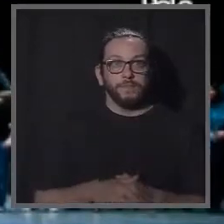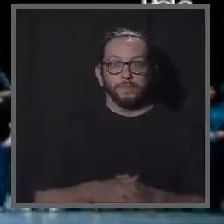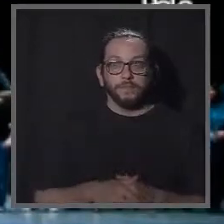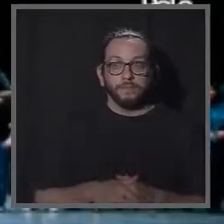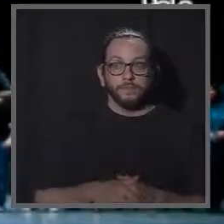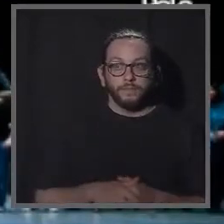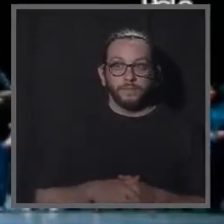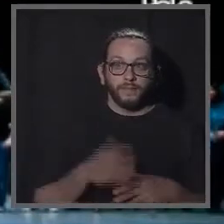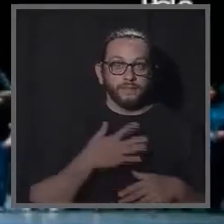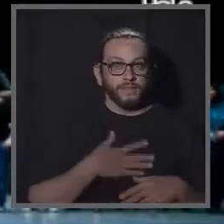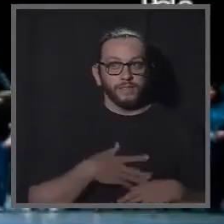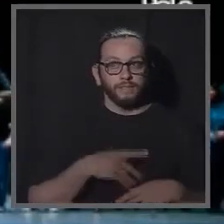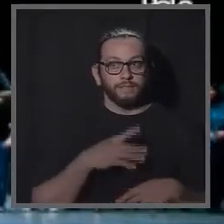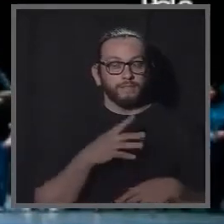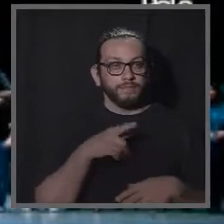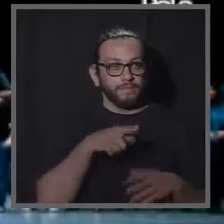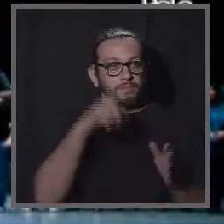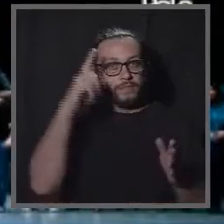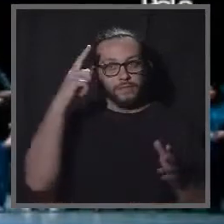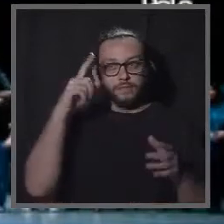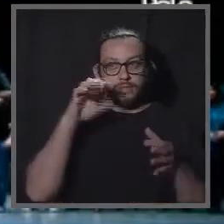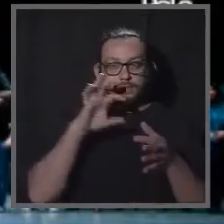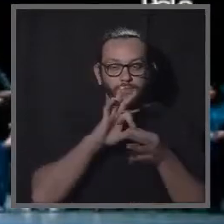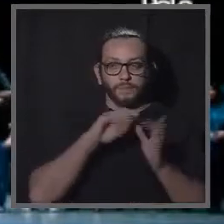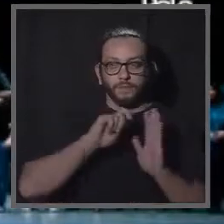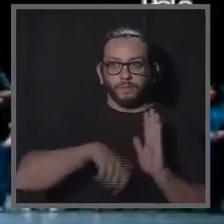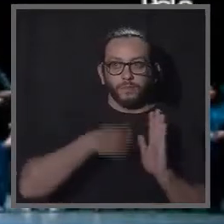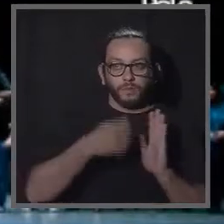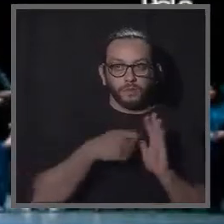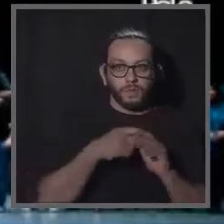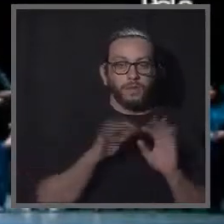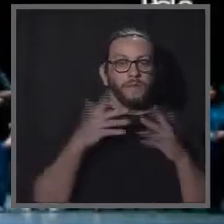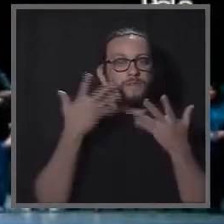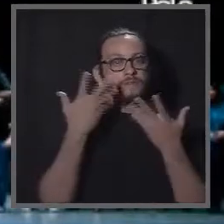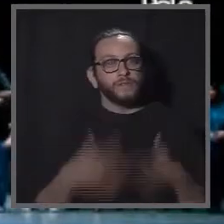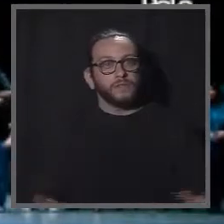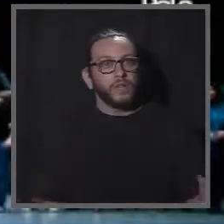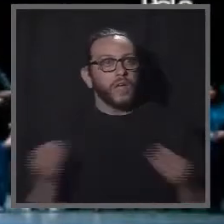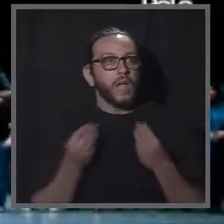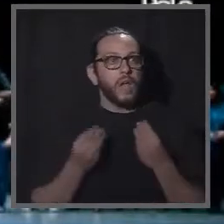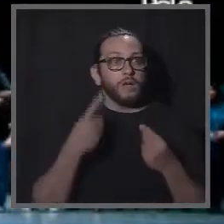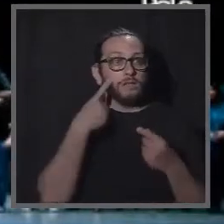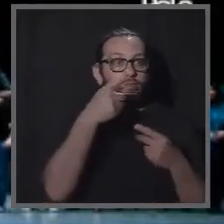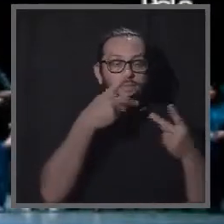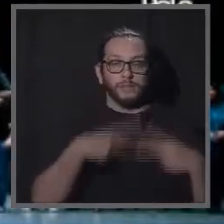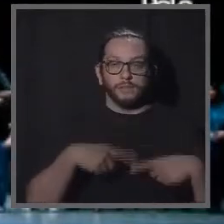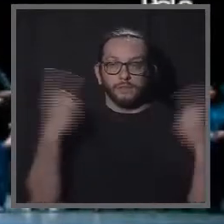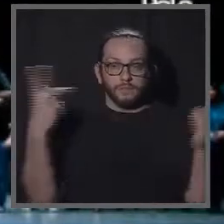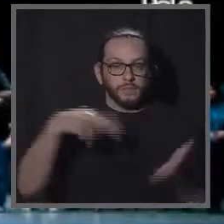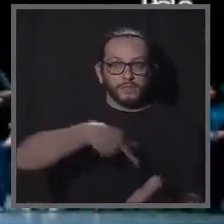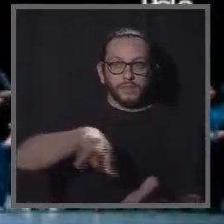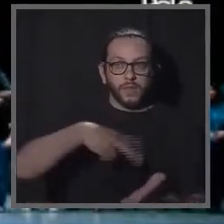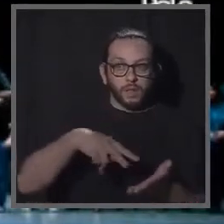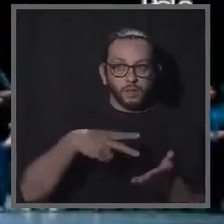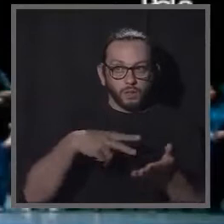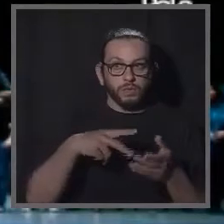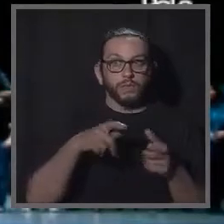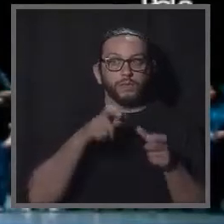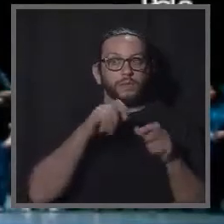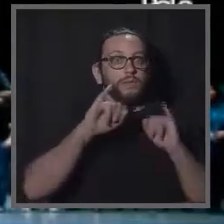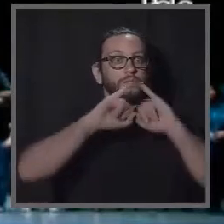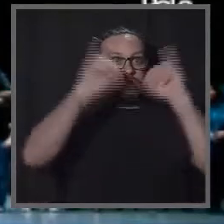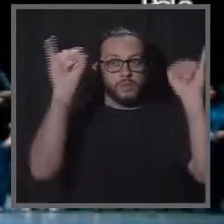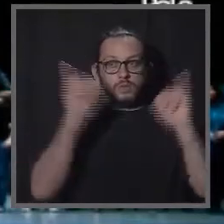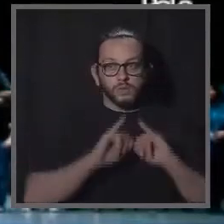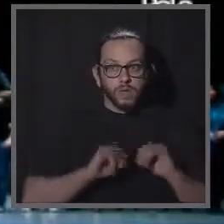I will say a few words about this project. It ended in this show, and then I will say something